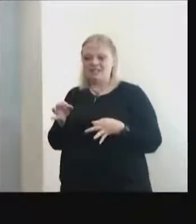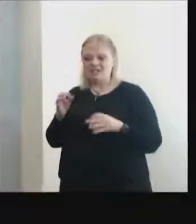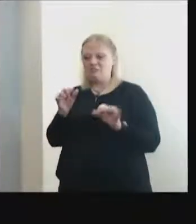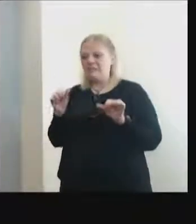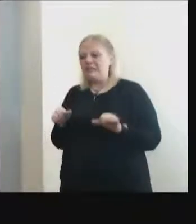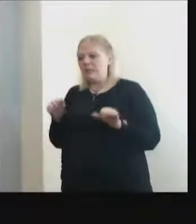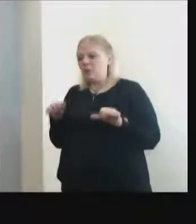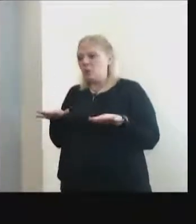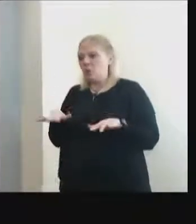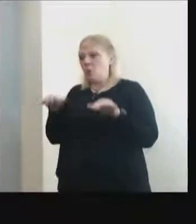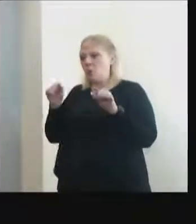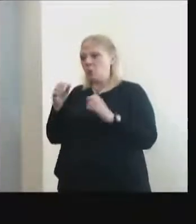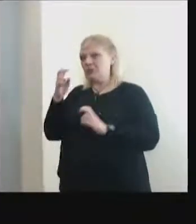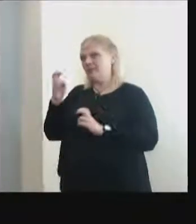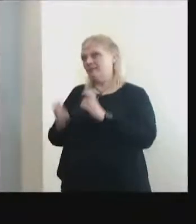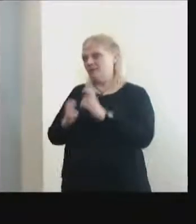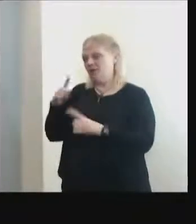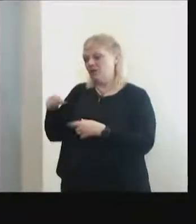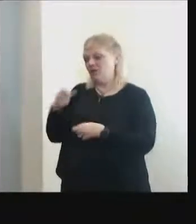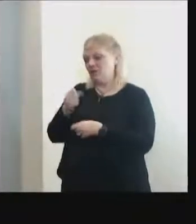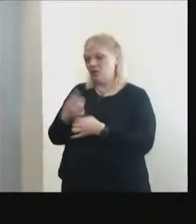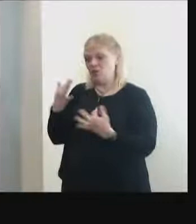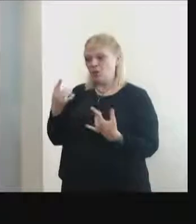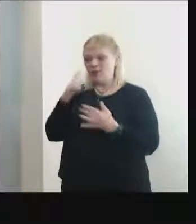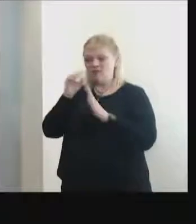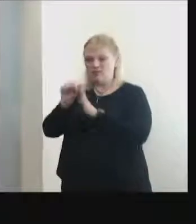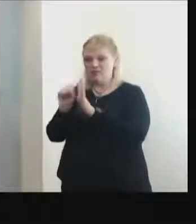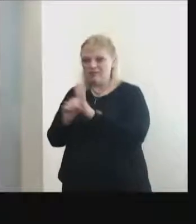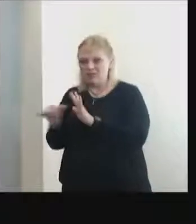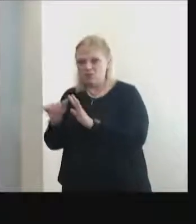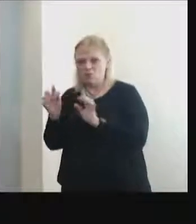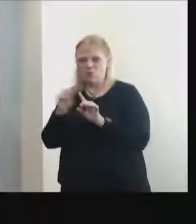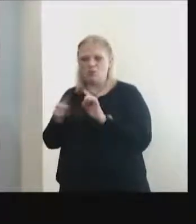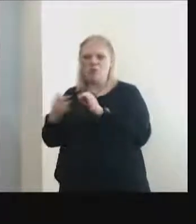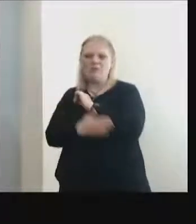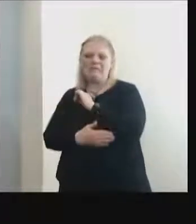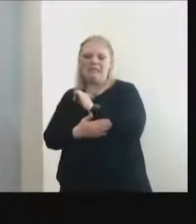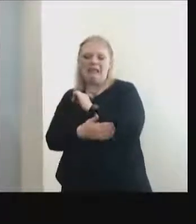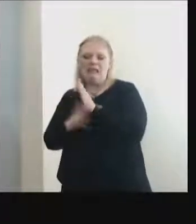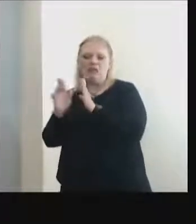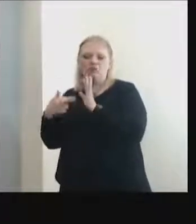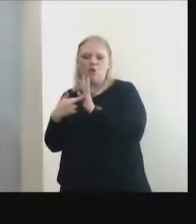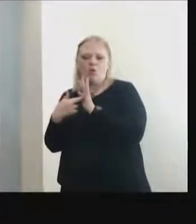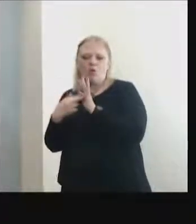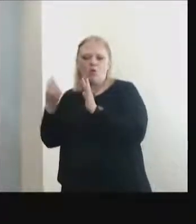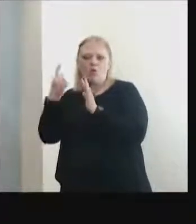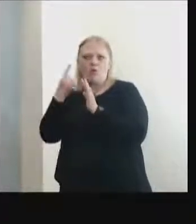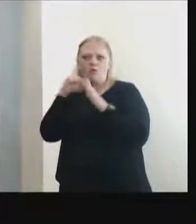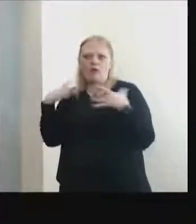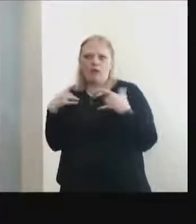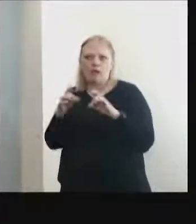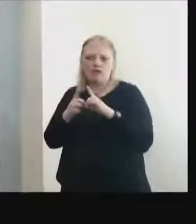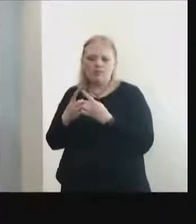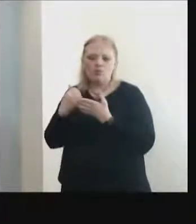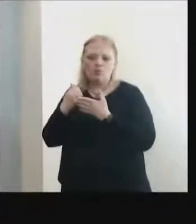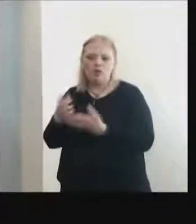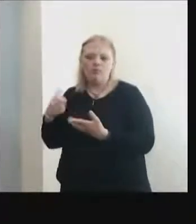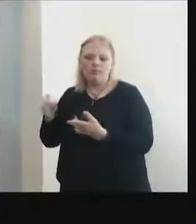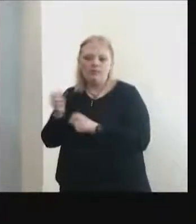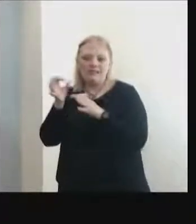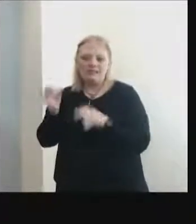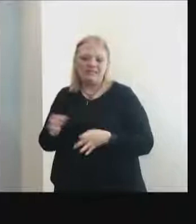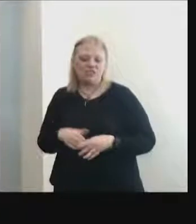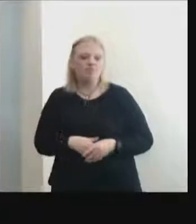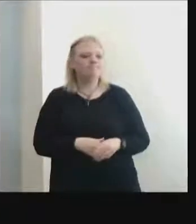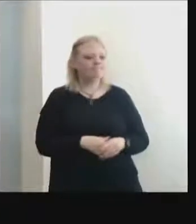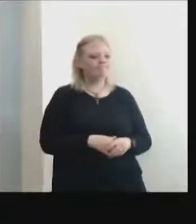fair this year, and I know they're awaiting state guidance as well, but what is the county's role as far as the health department in helping them make that decision?